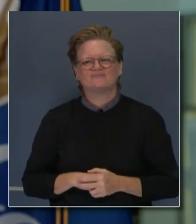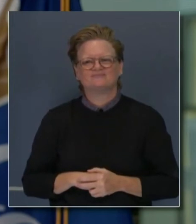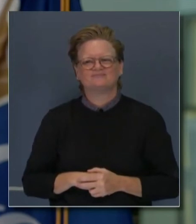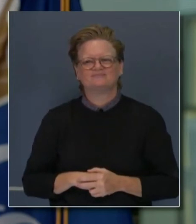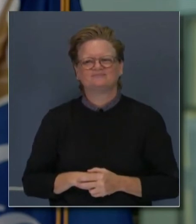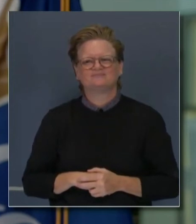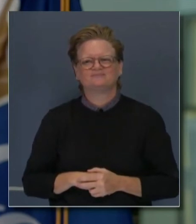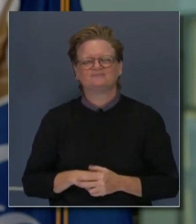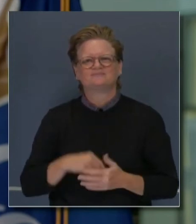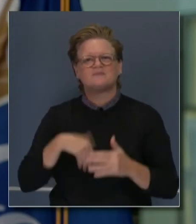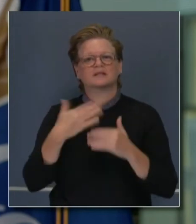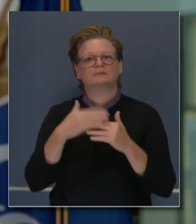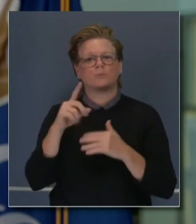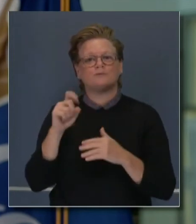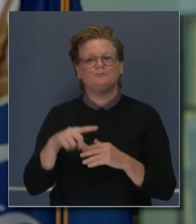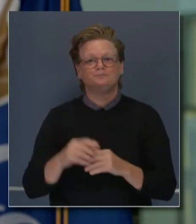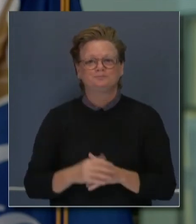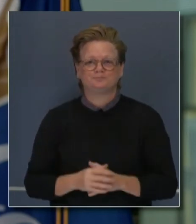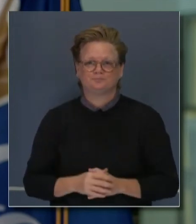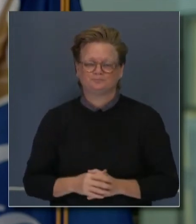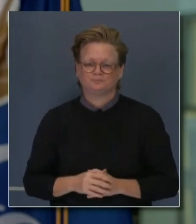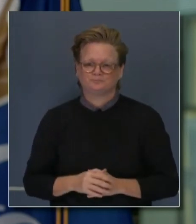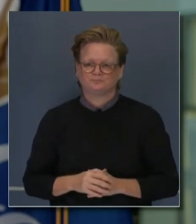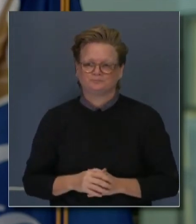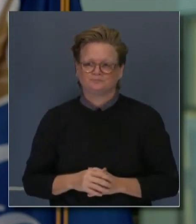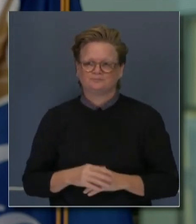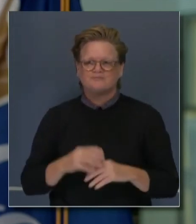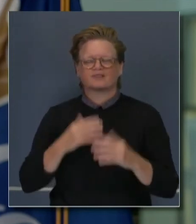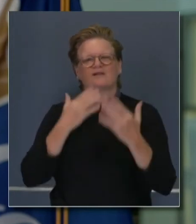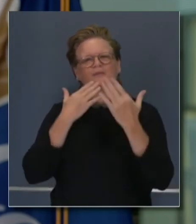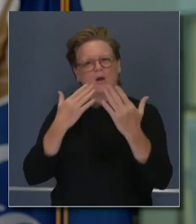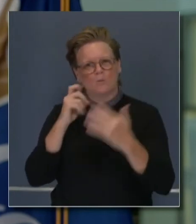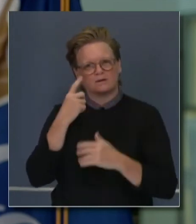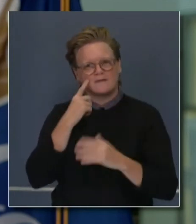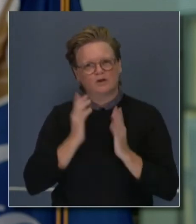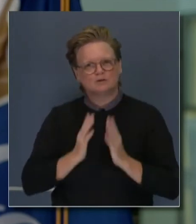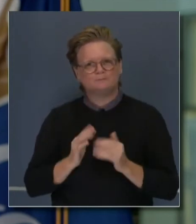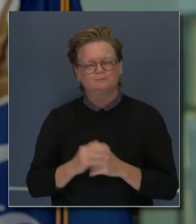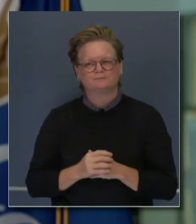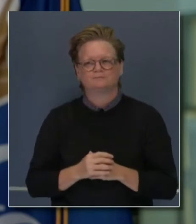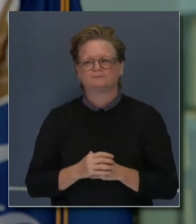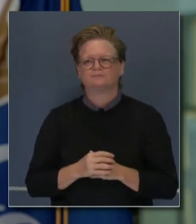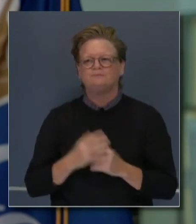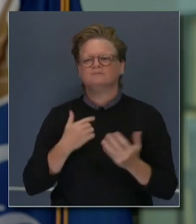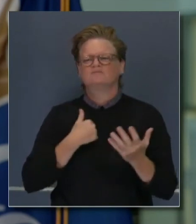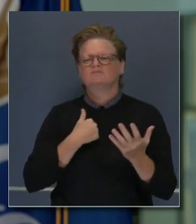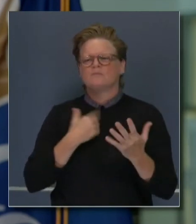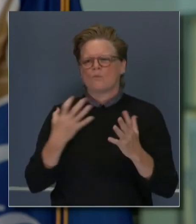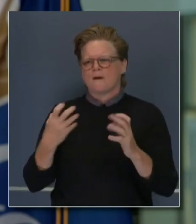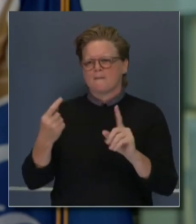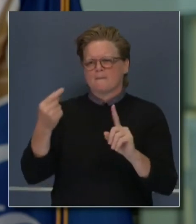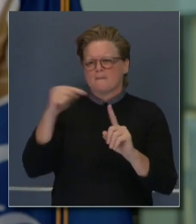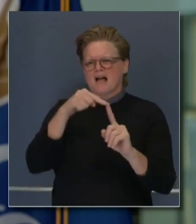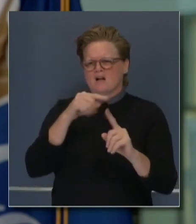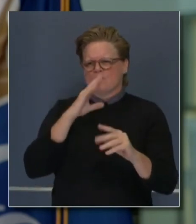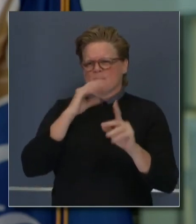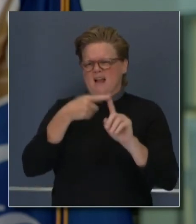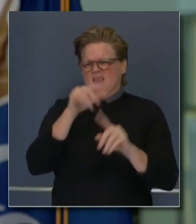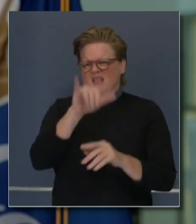Hi, Governor. Thank you so much for taking this call. I just want to follow up about the Emmanuel schools. That earlier this week, a judge here